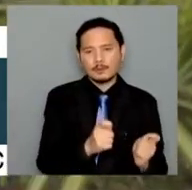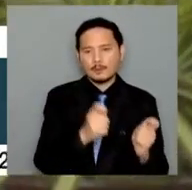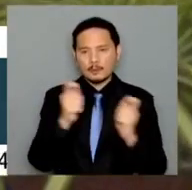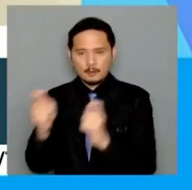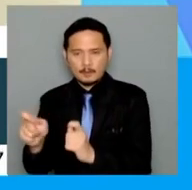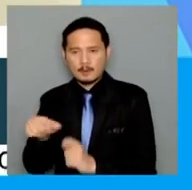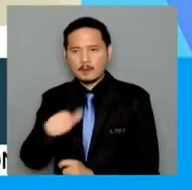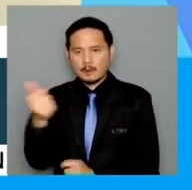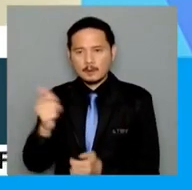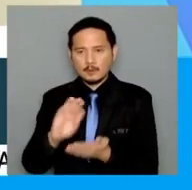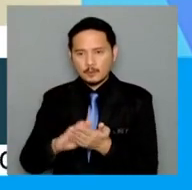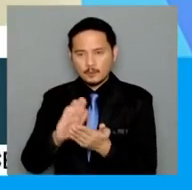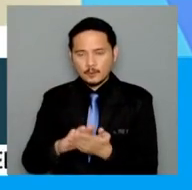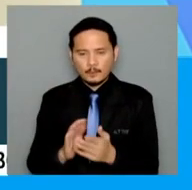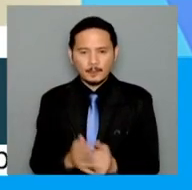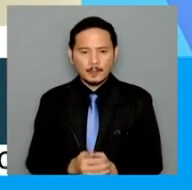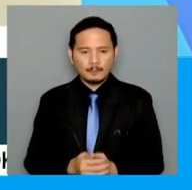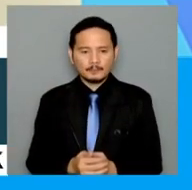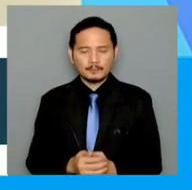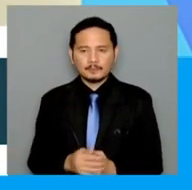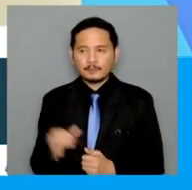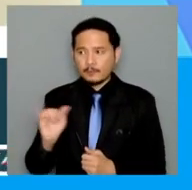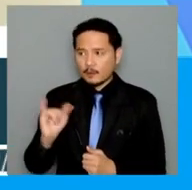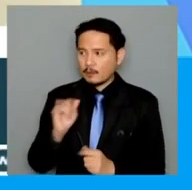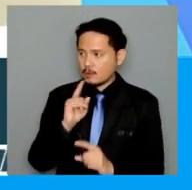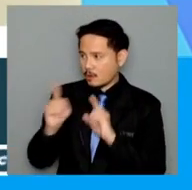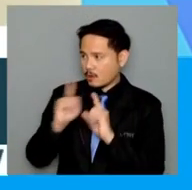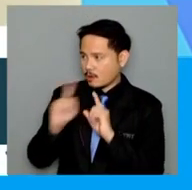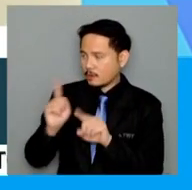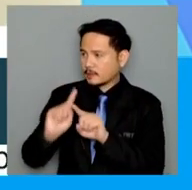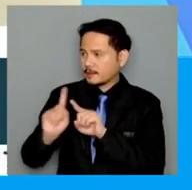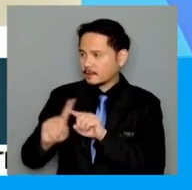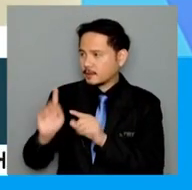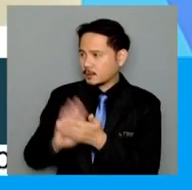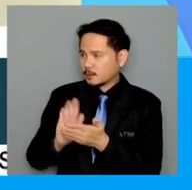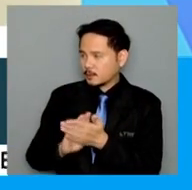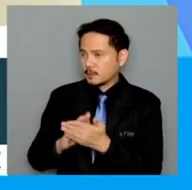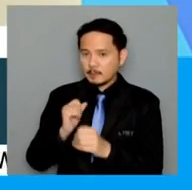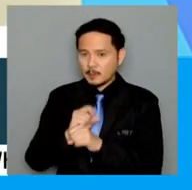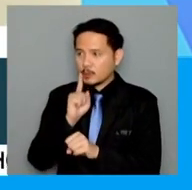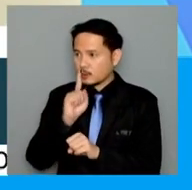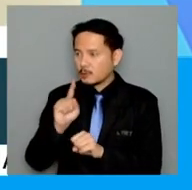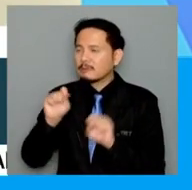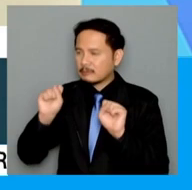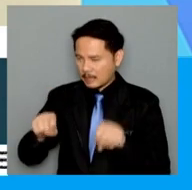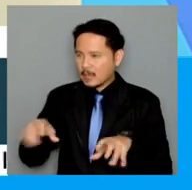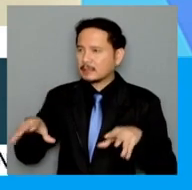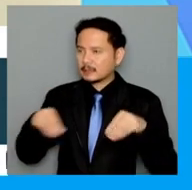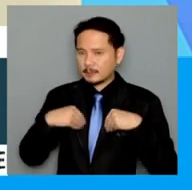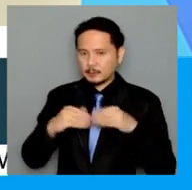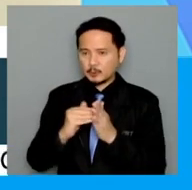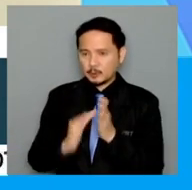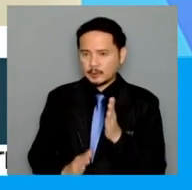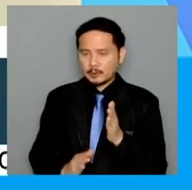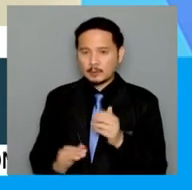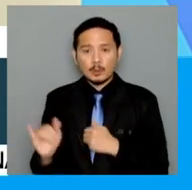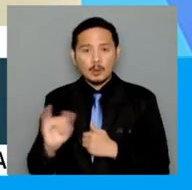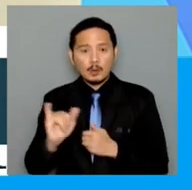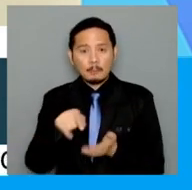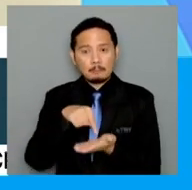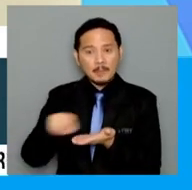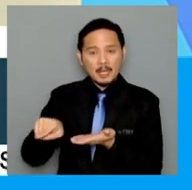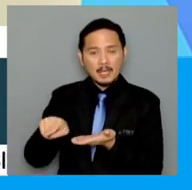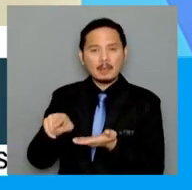kailangan, nakausapin namin itong mga school na ito para i-accept yung mga estudyante at yung kanilang bayad ay didiretso